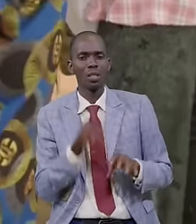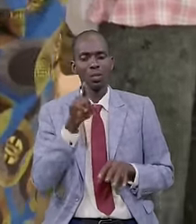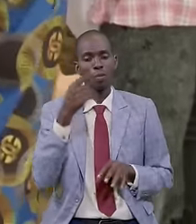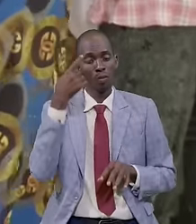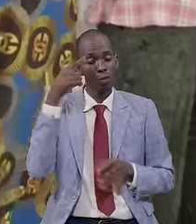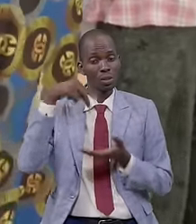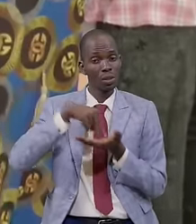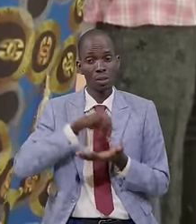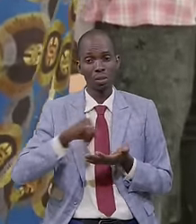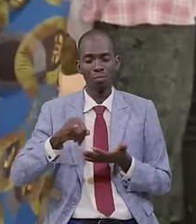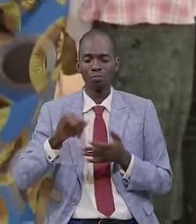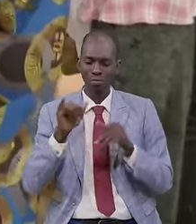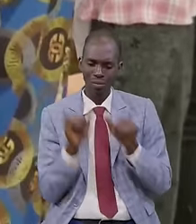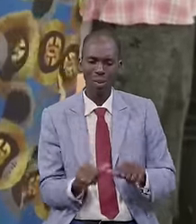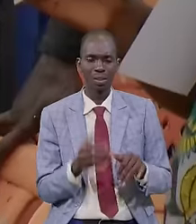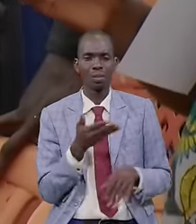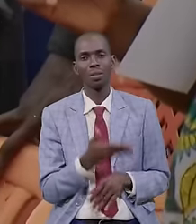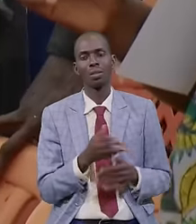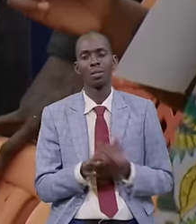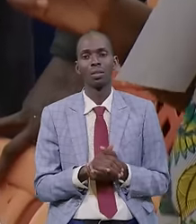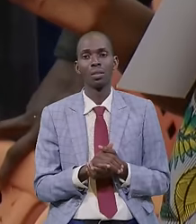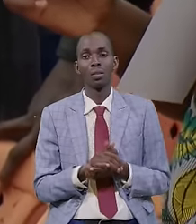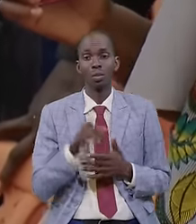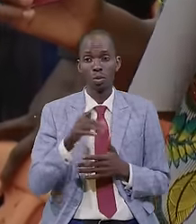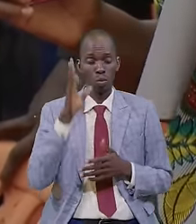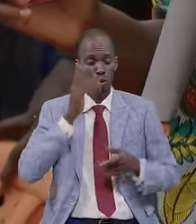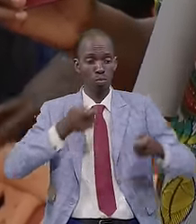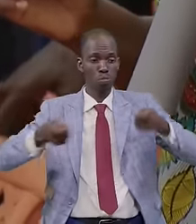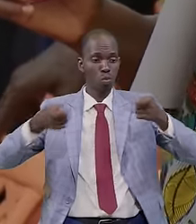there. You rule over them.